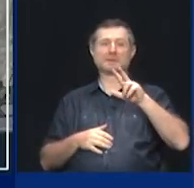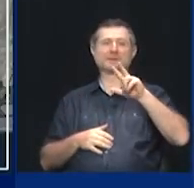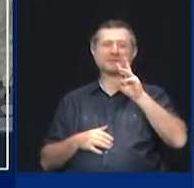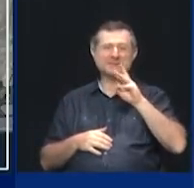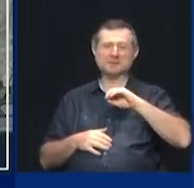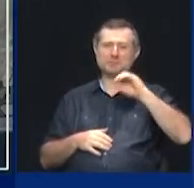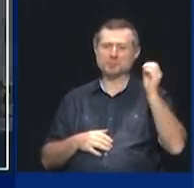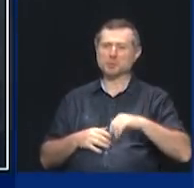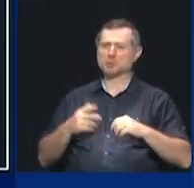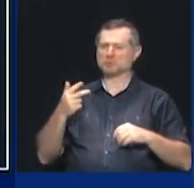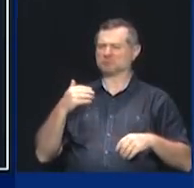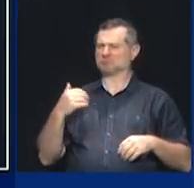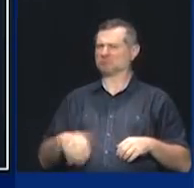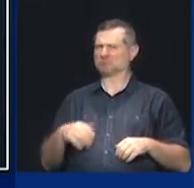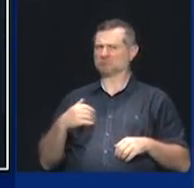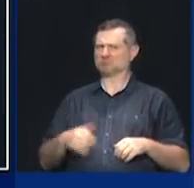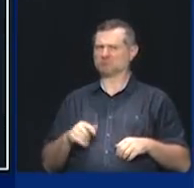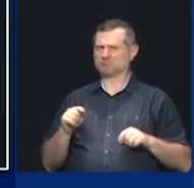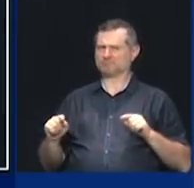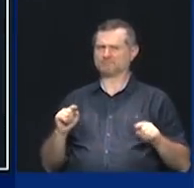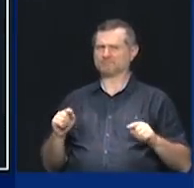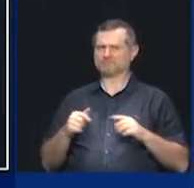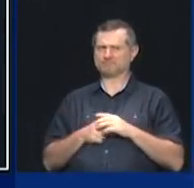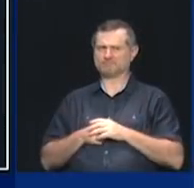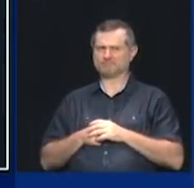36% of the shootings.